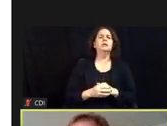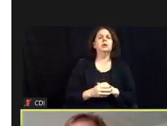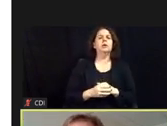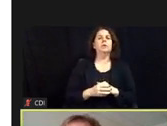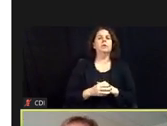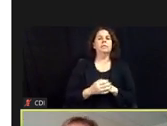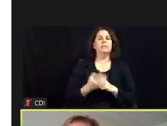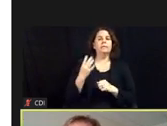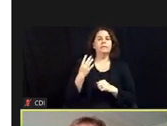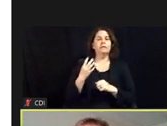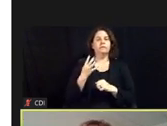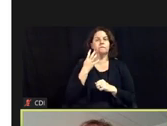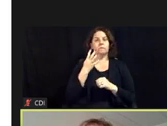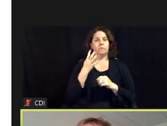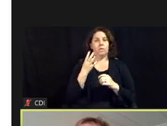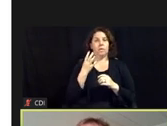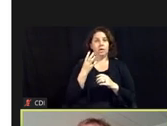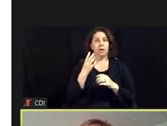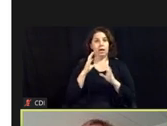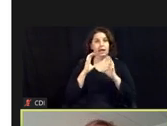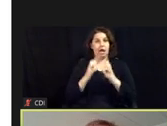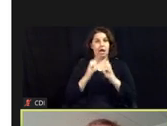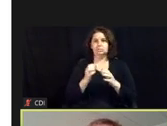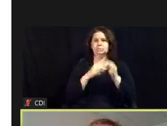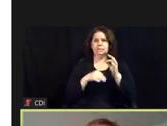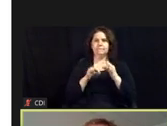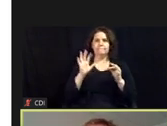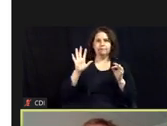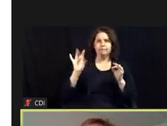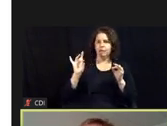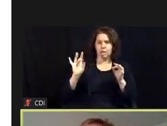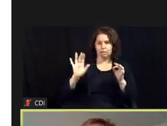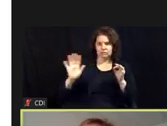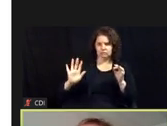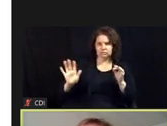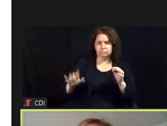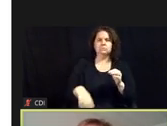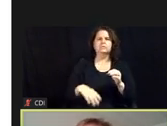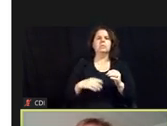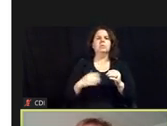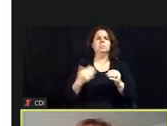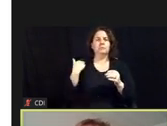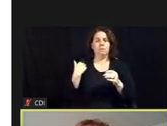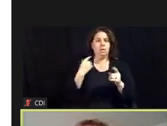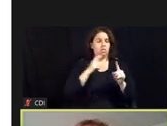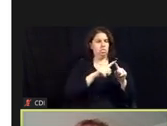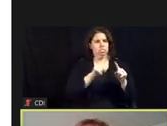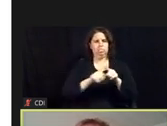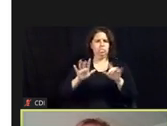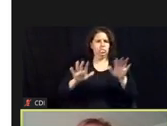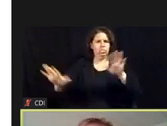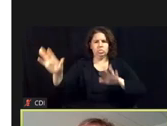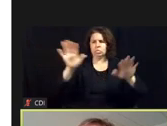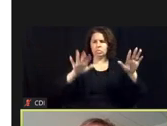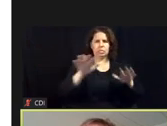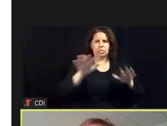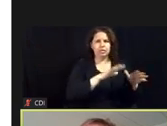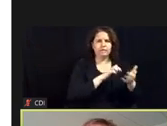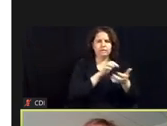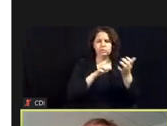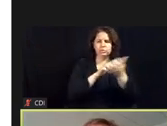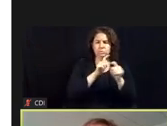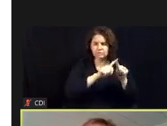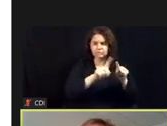of rules. Previously, there had been a wide range of different practices and policies and procedures across the state. This is one effort